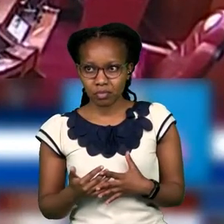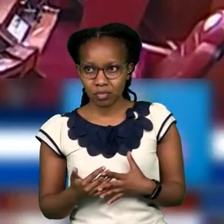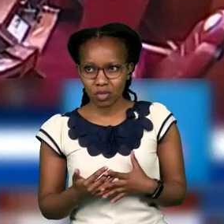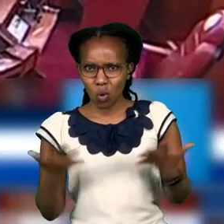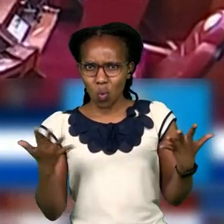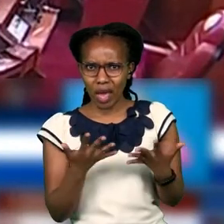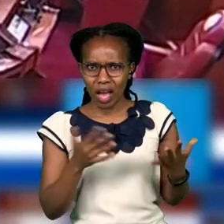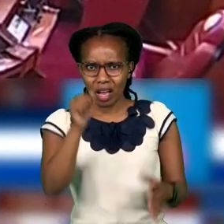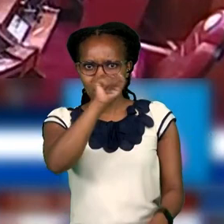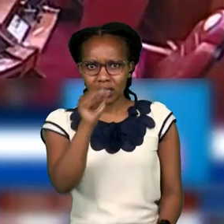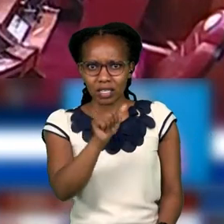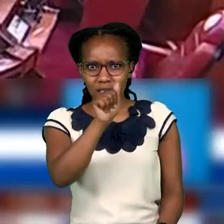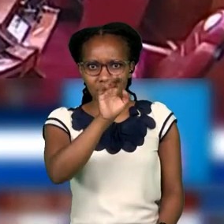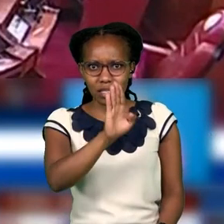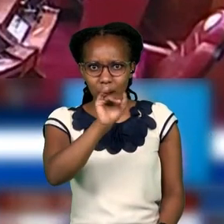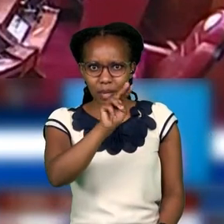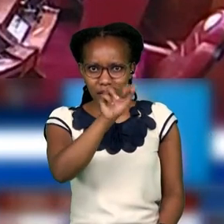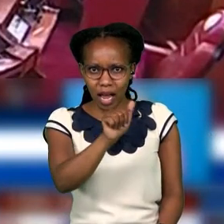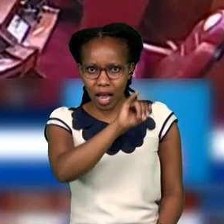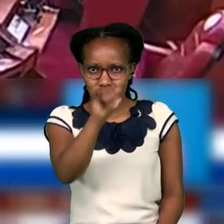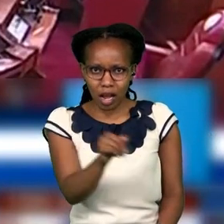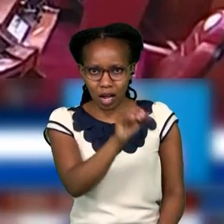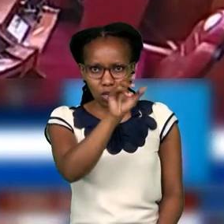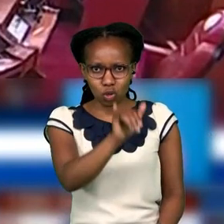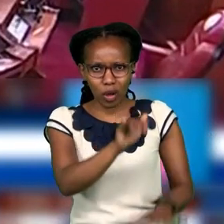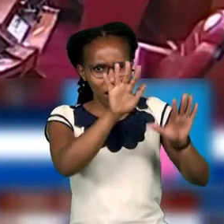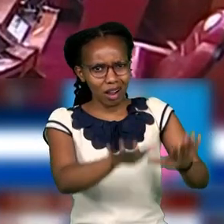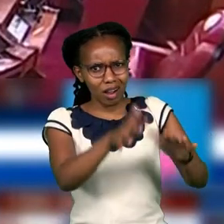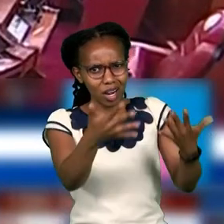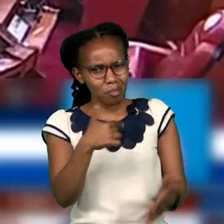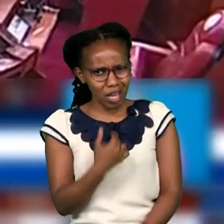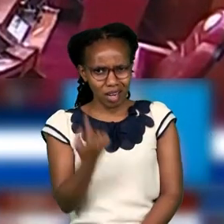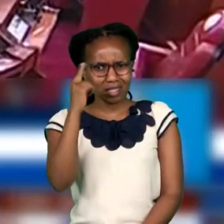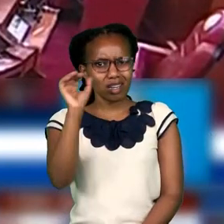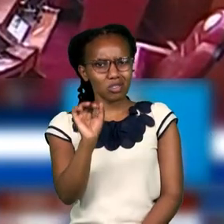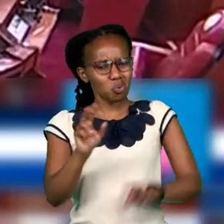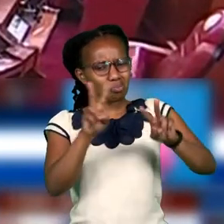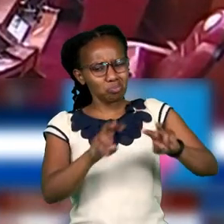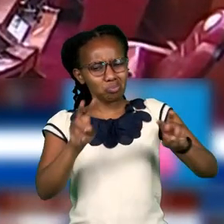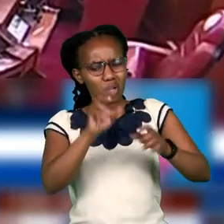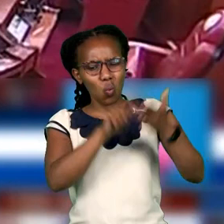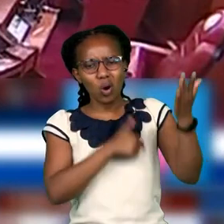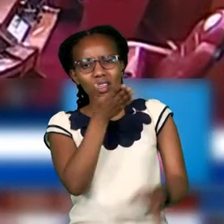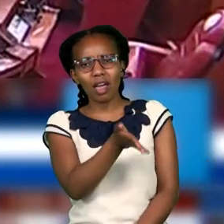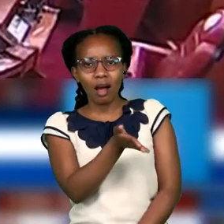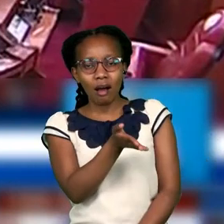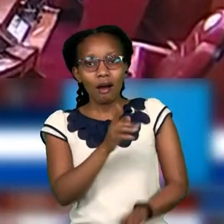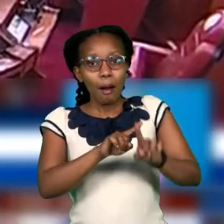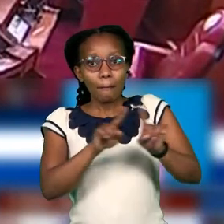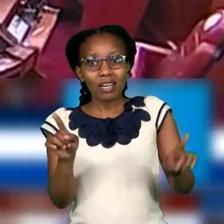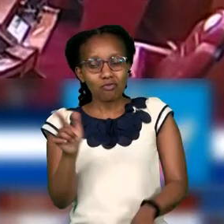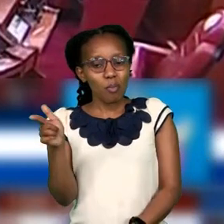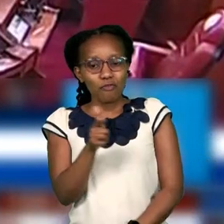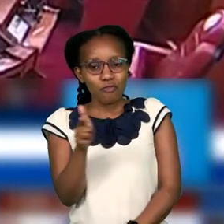Sabina Joy. So I didn't understand what he was looking for there. But worse still, from the video